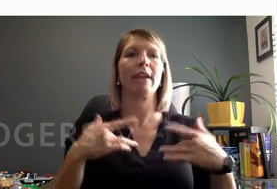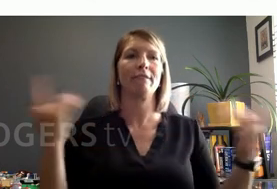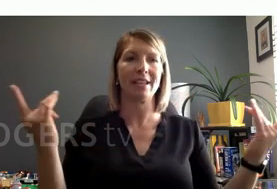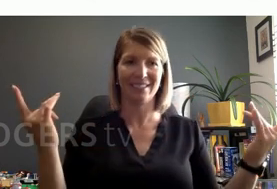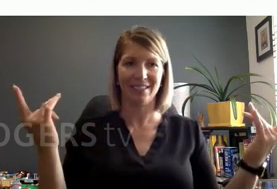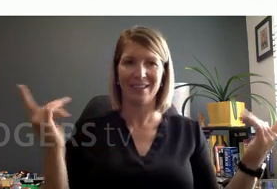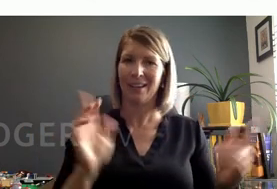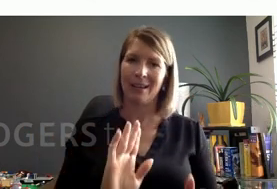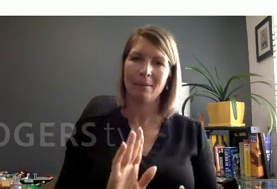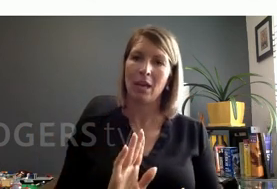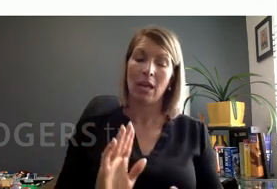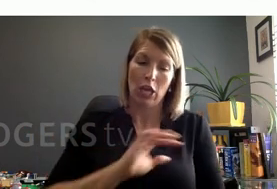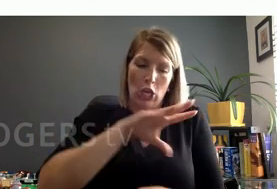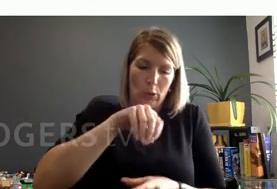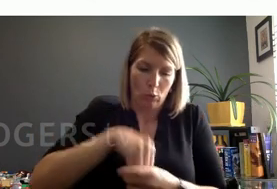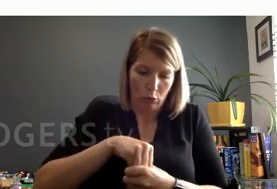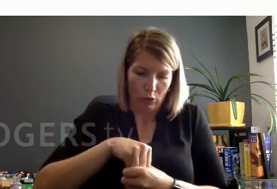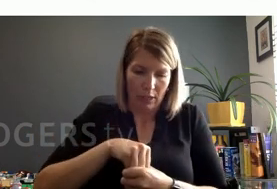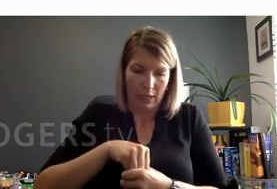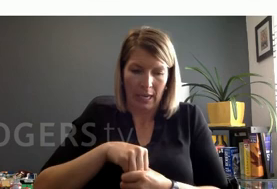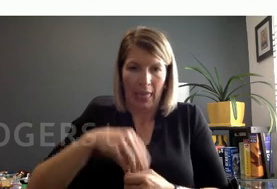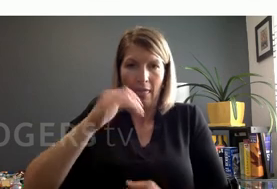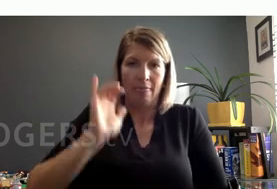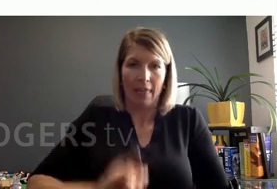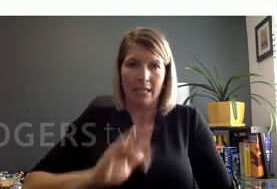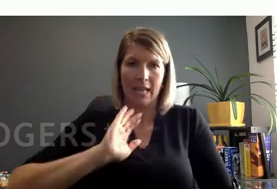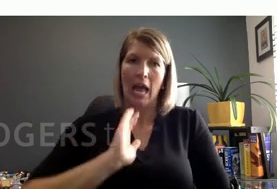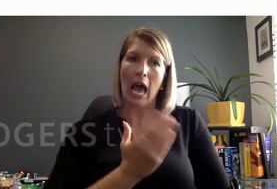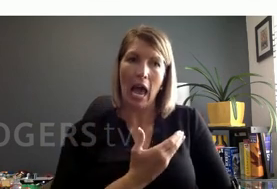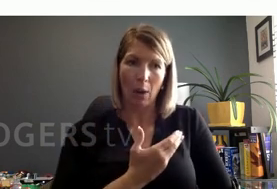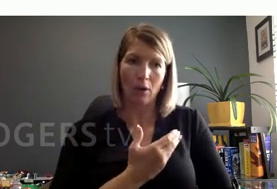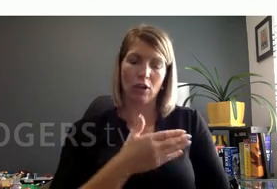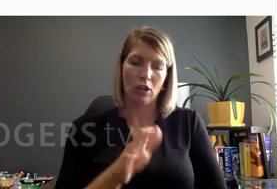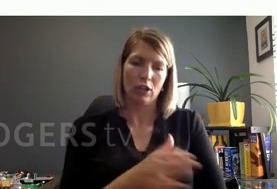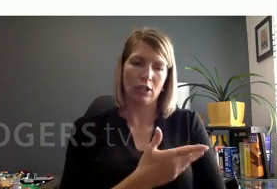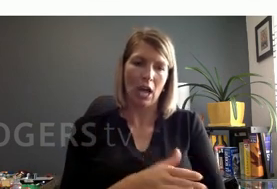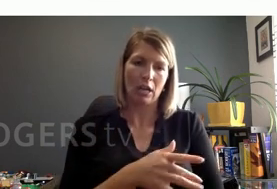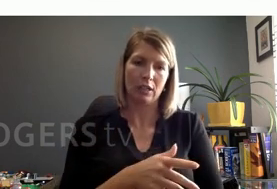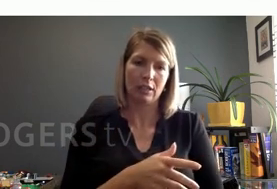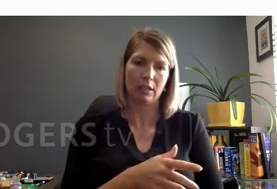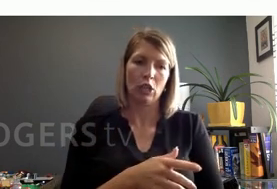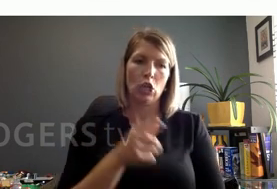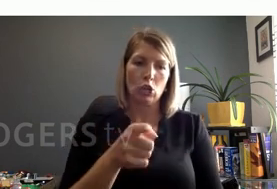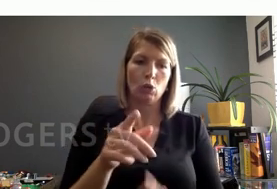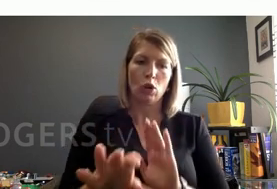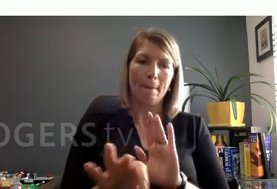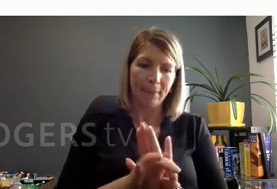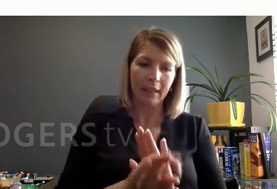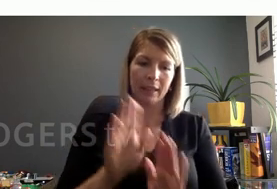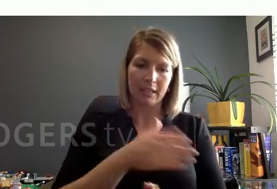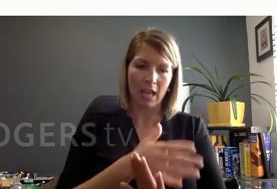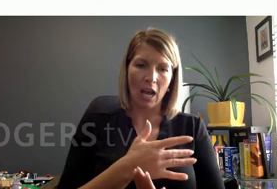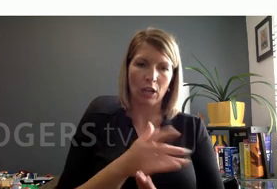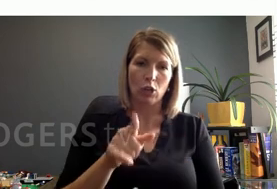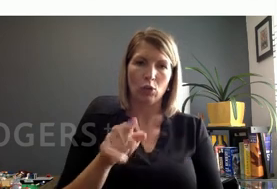is being asked to choose the songs that you dance to. Oh, wonderful. Thank you. I heard the